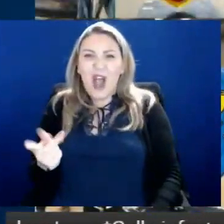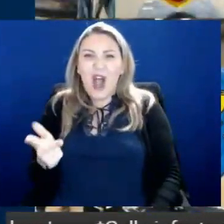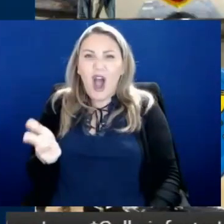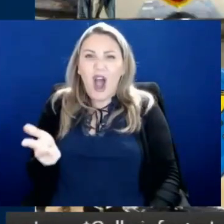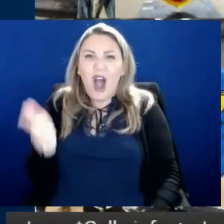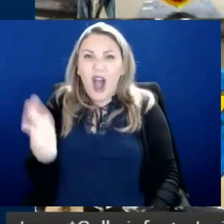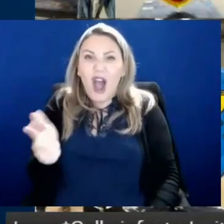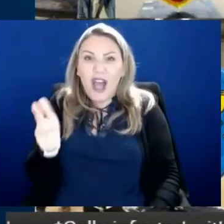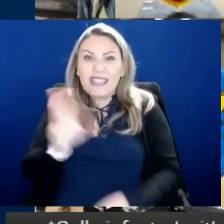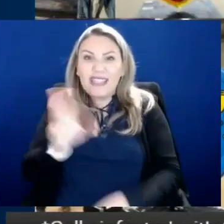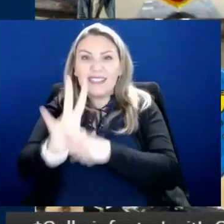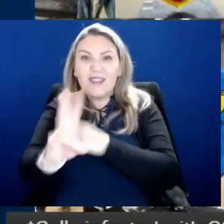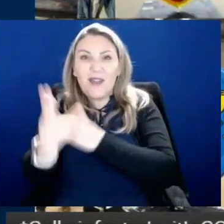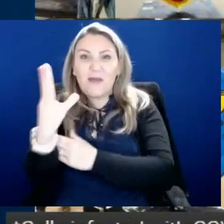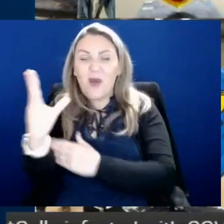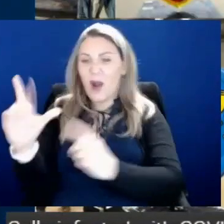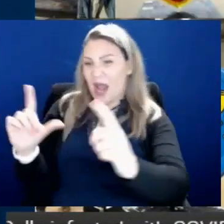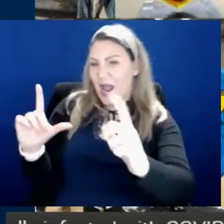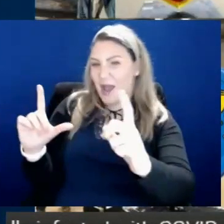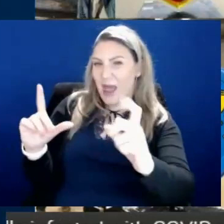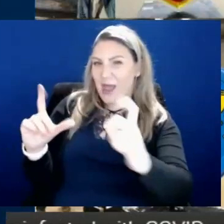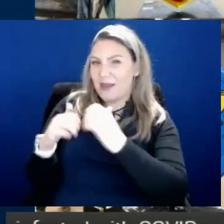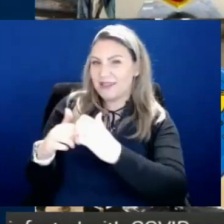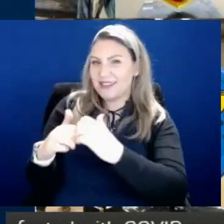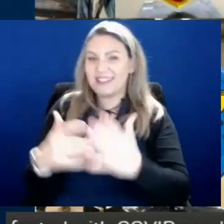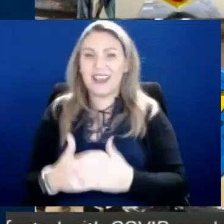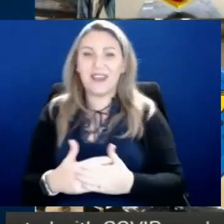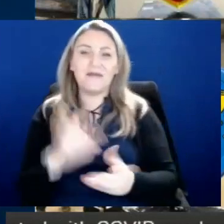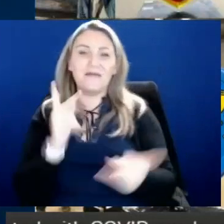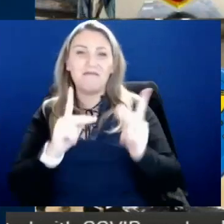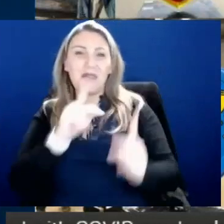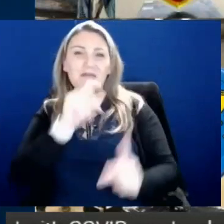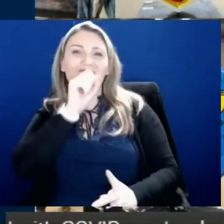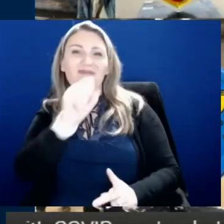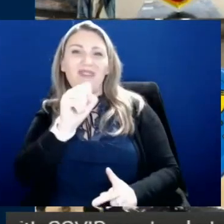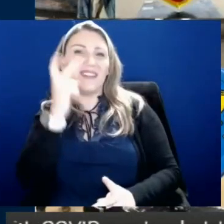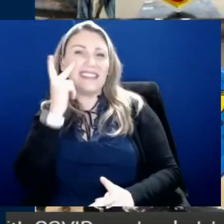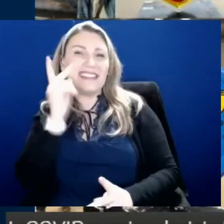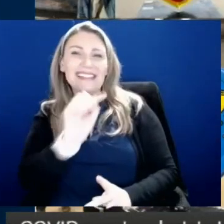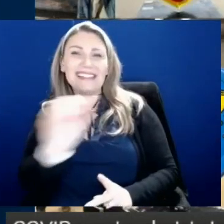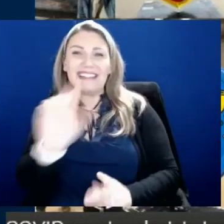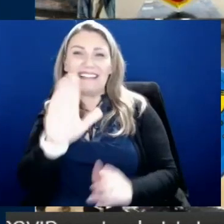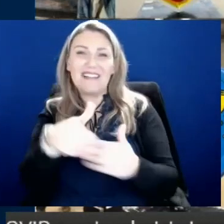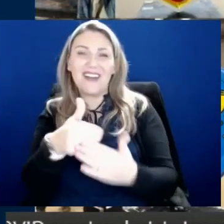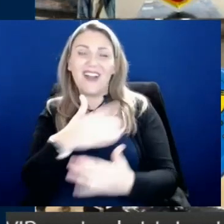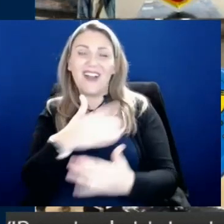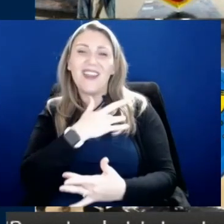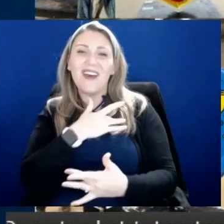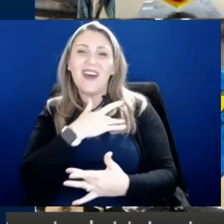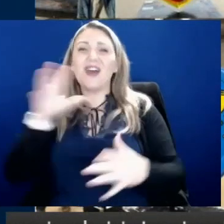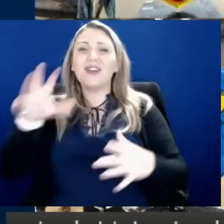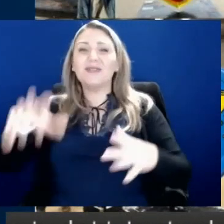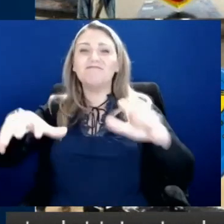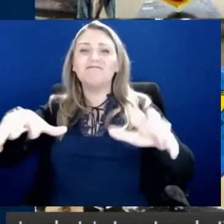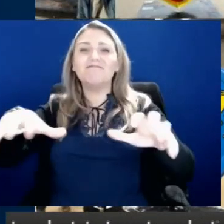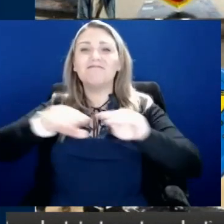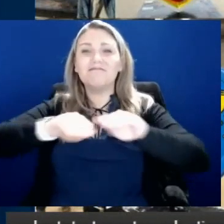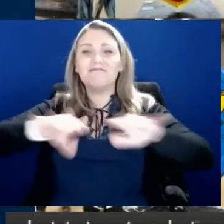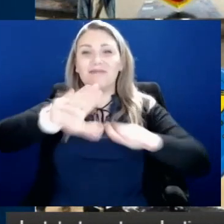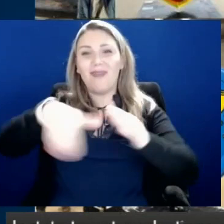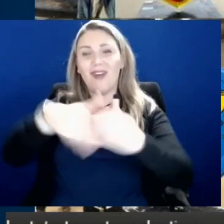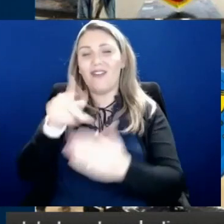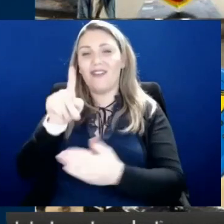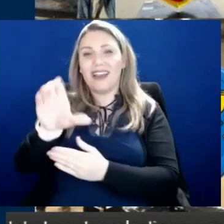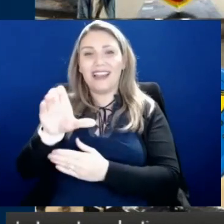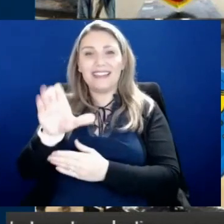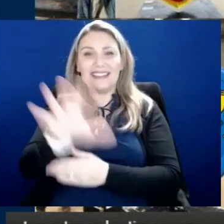morning, taking a big picture of them. So people are loving these. I love seeing all this. All of the hearts have been placed throughout the Kansas City area, and